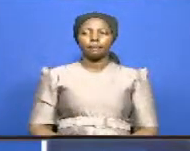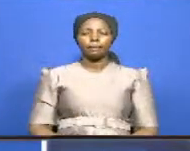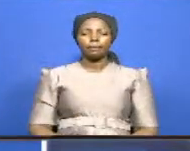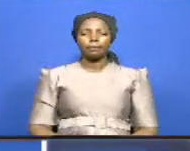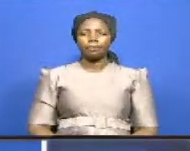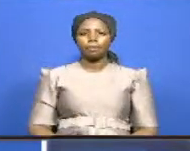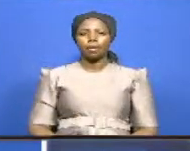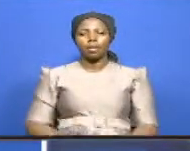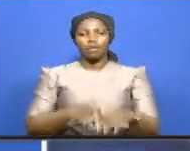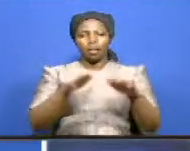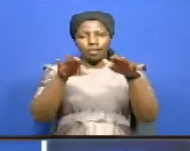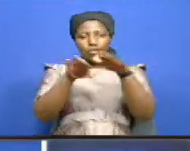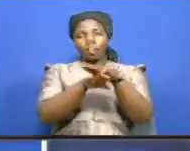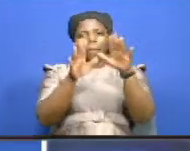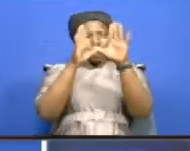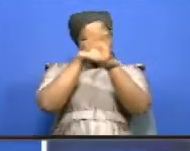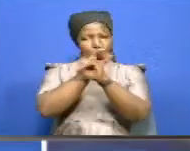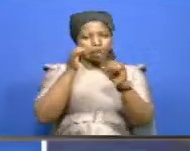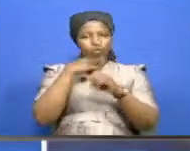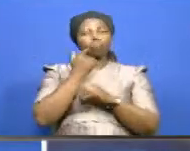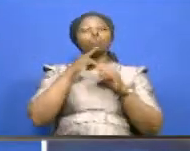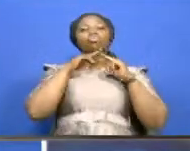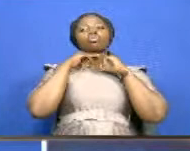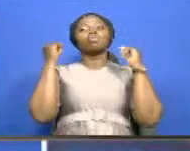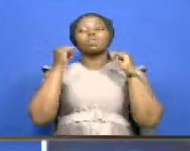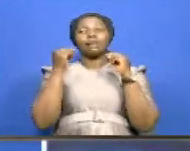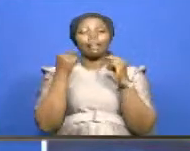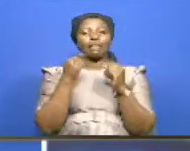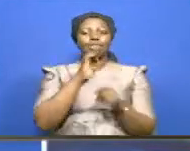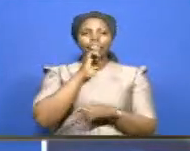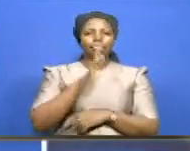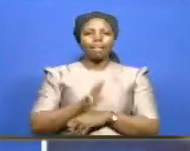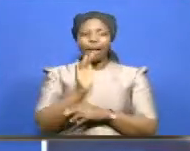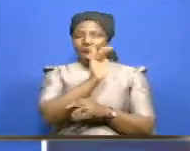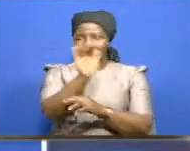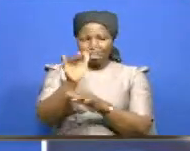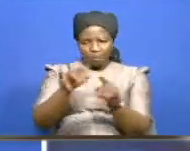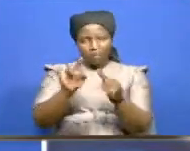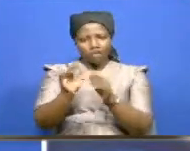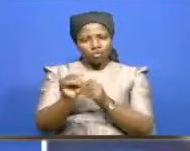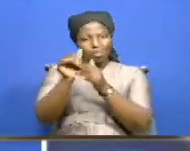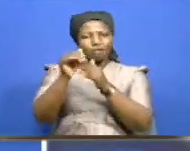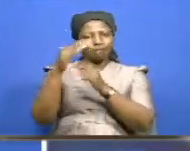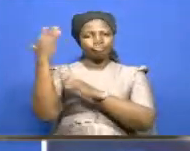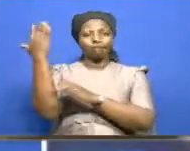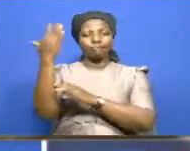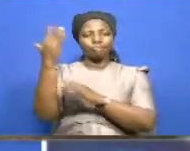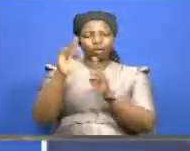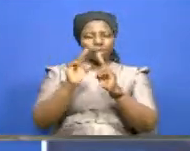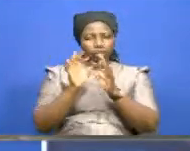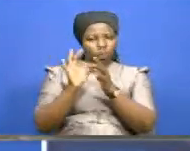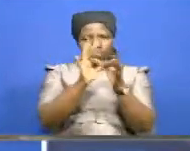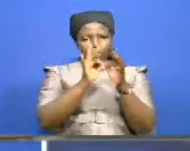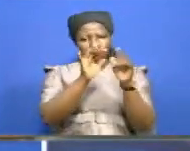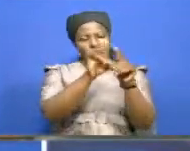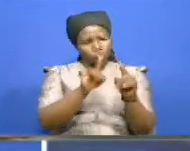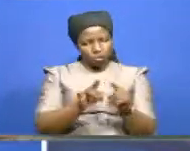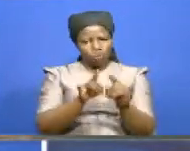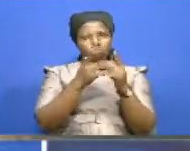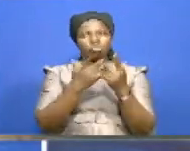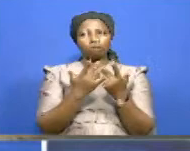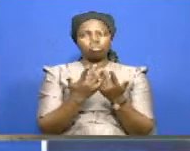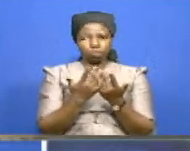The Deputy President, who had hosted the elders, urged them to take the lead in preaching unity and moderate on politics to be